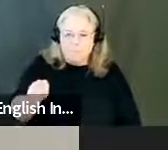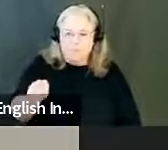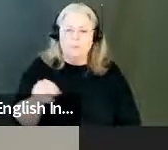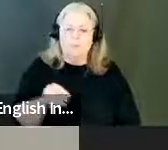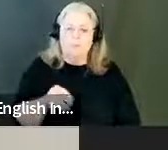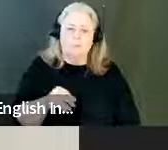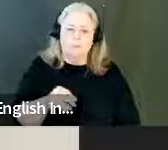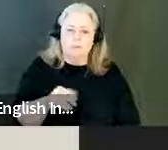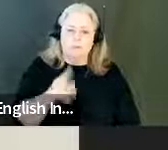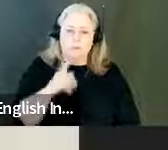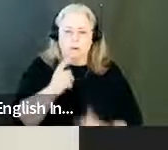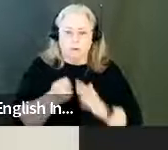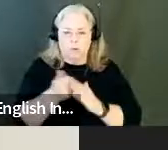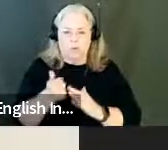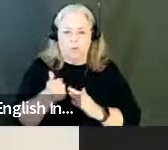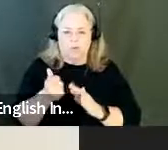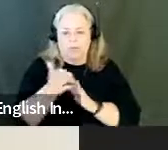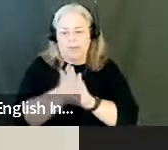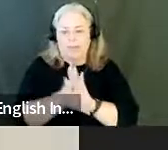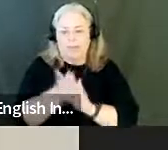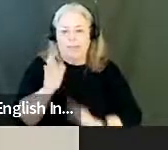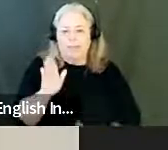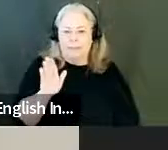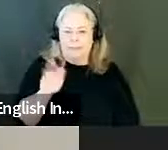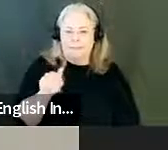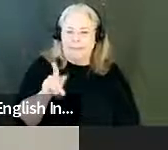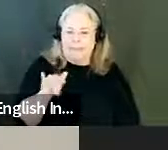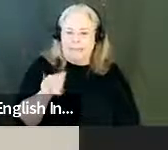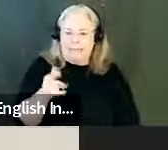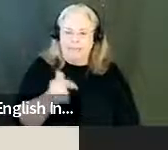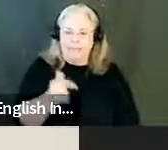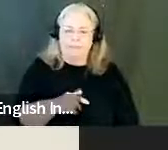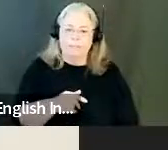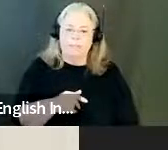we want to remove the backing here.